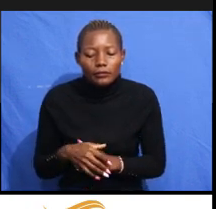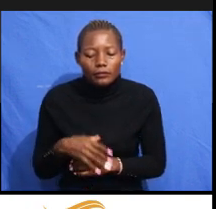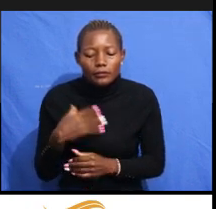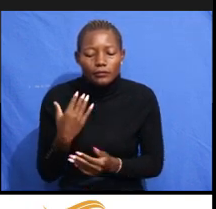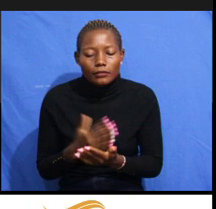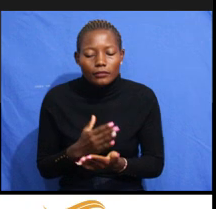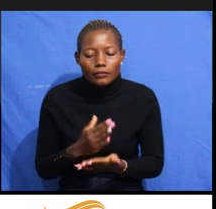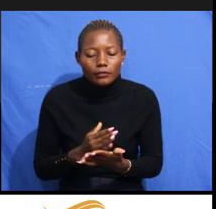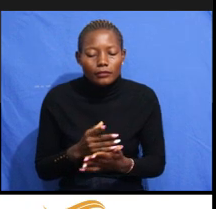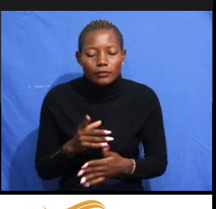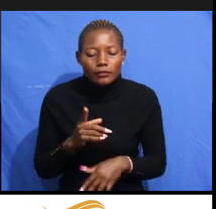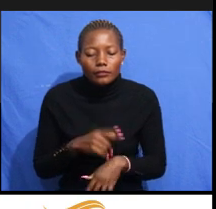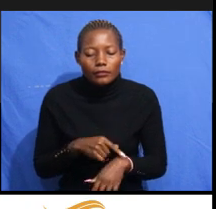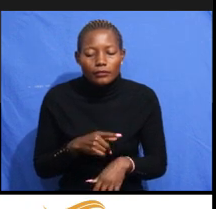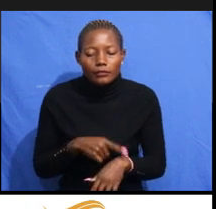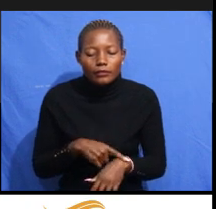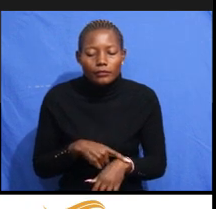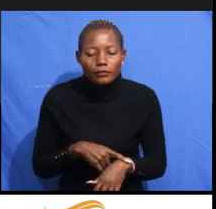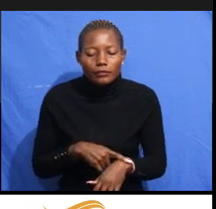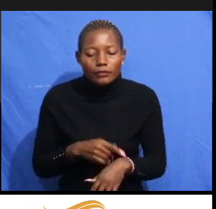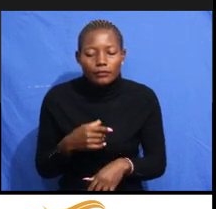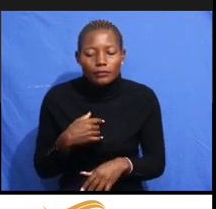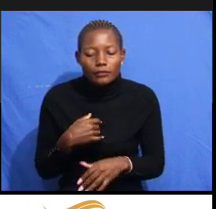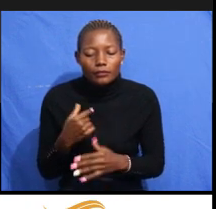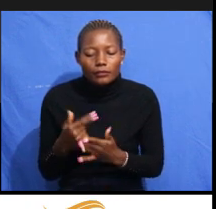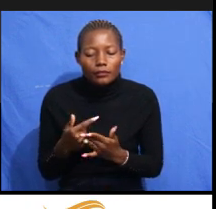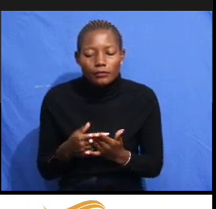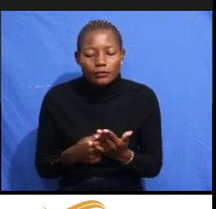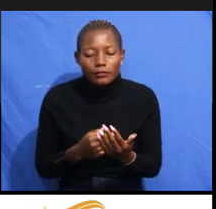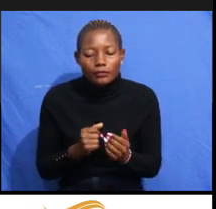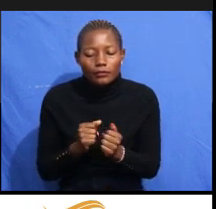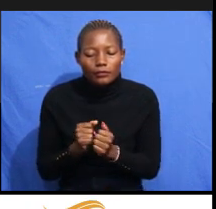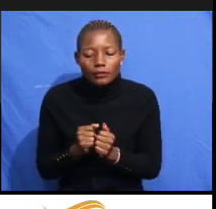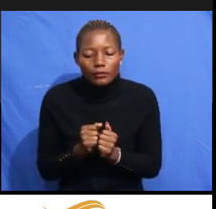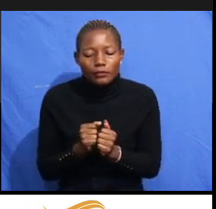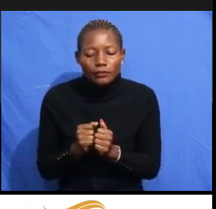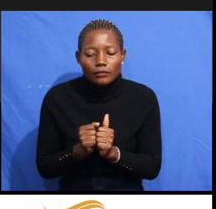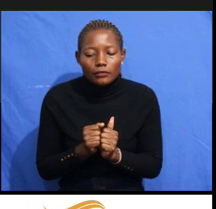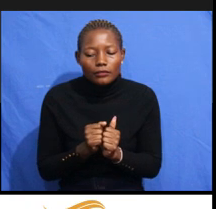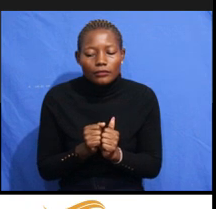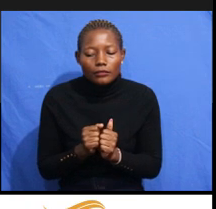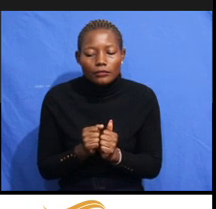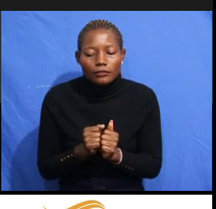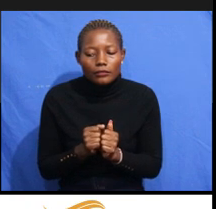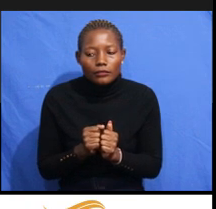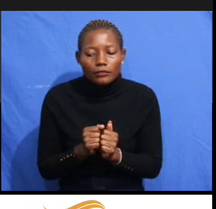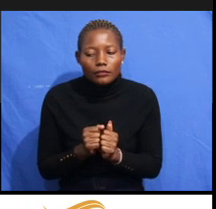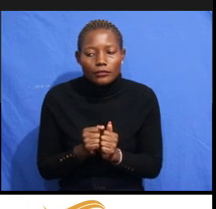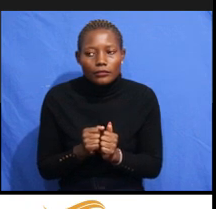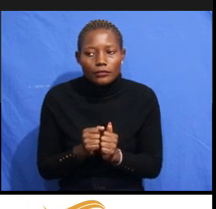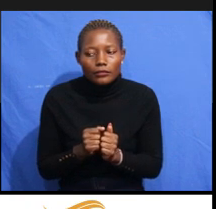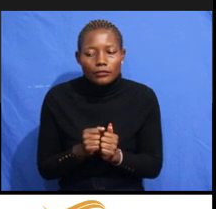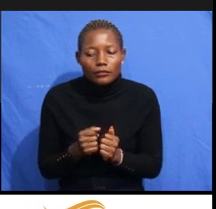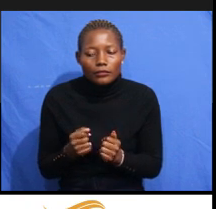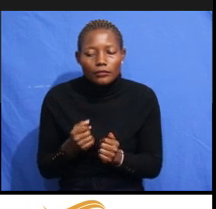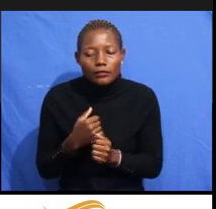actually, when I discussed with John about coming to do the presentation, I wanted, because I didn't even know